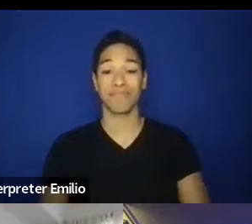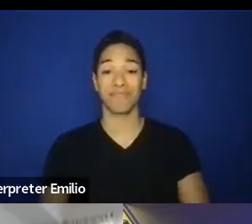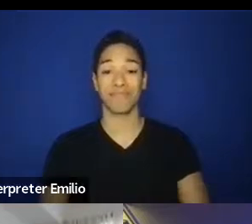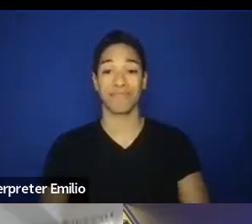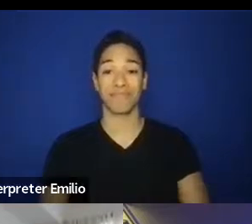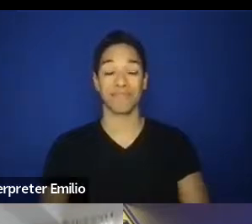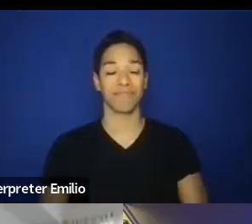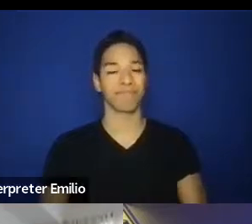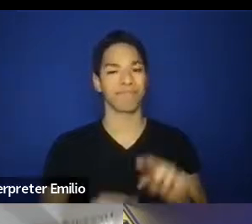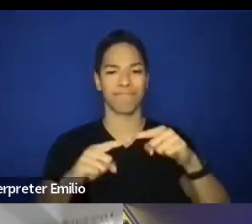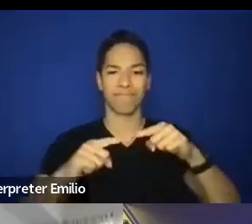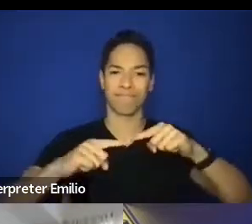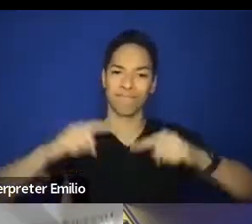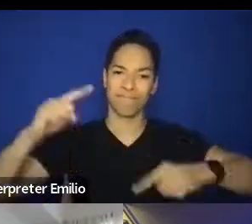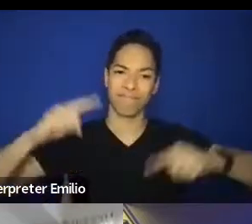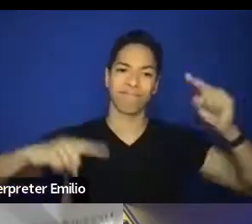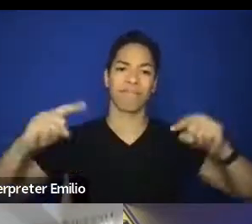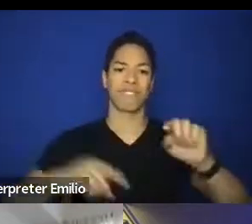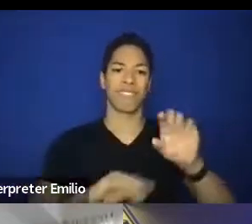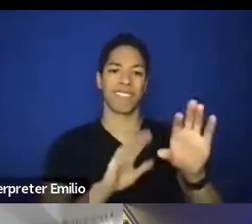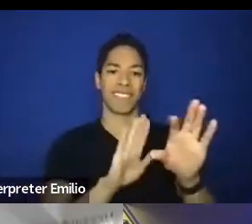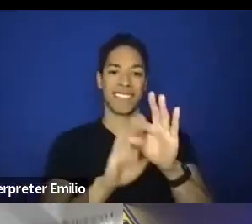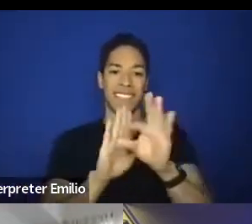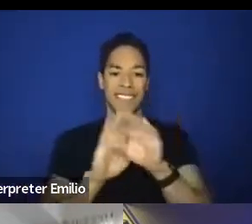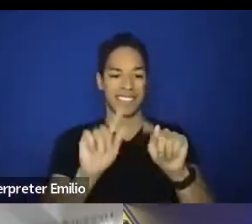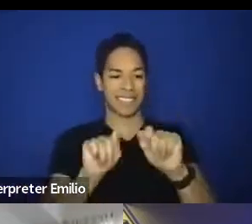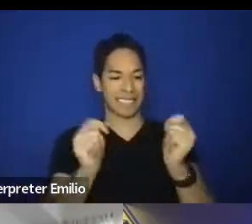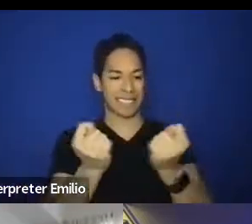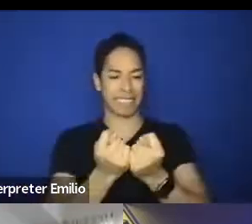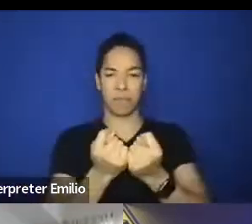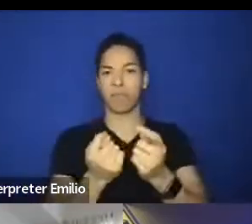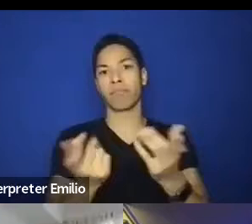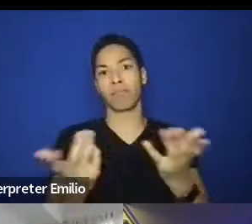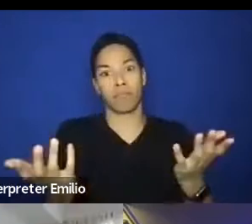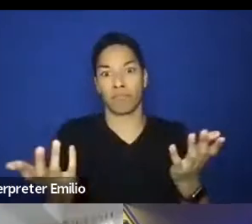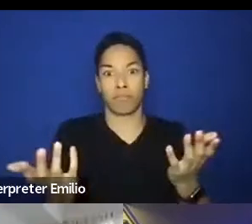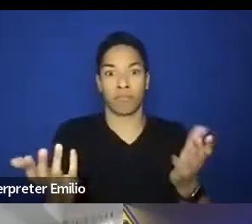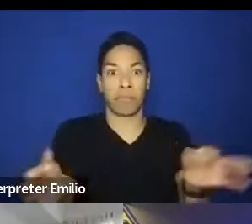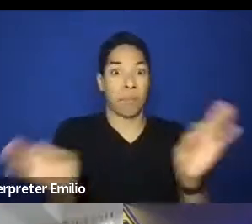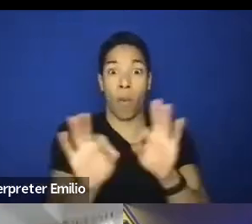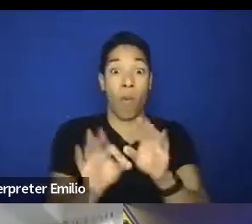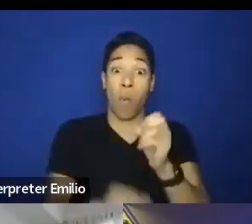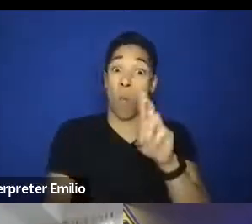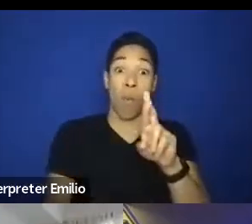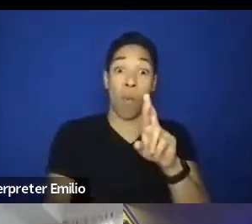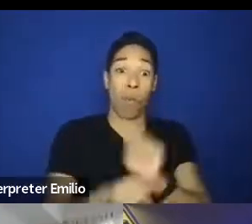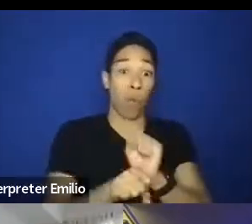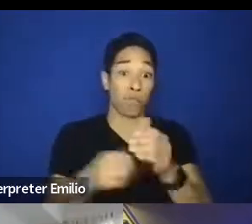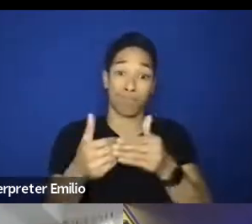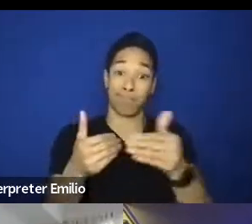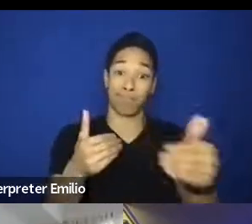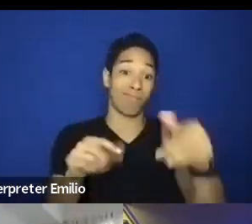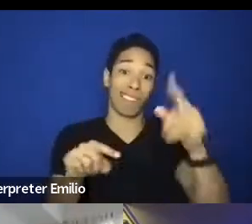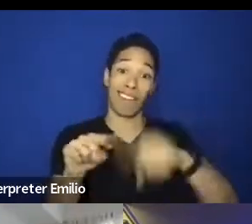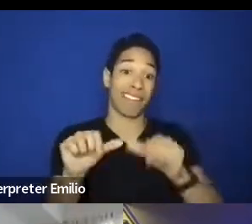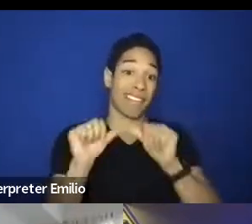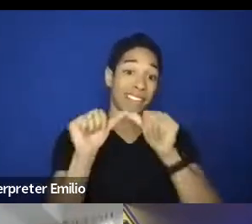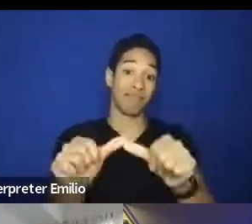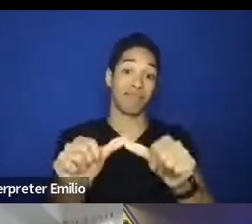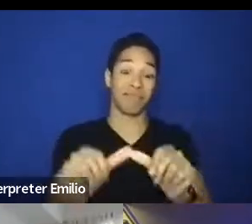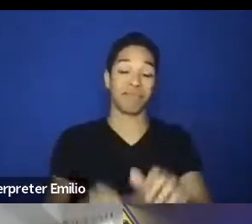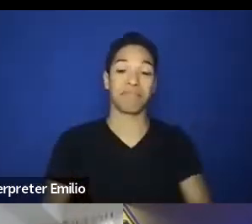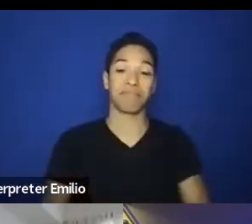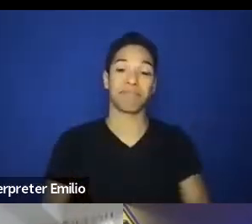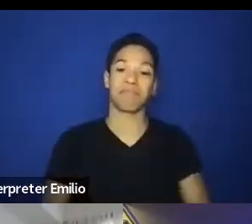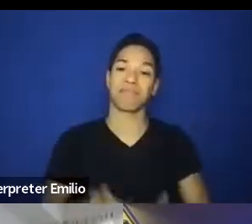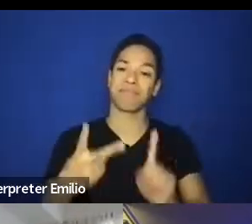have to diversify your casting room. Otherwise, the work will not continue. For our second question,